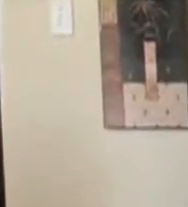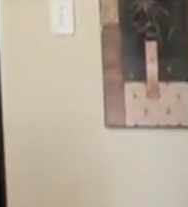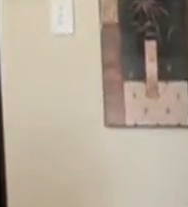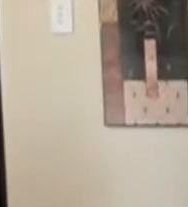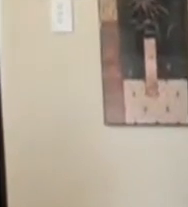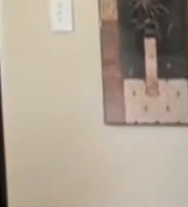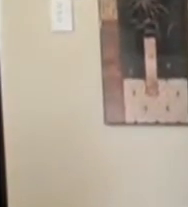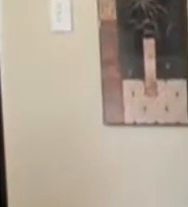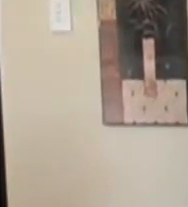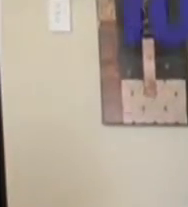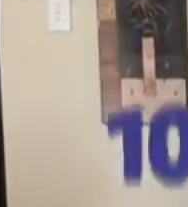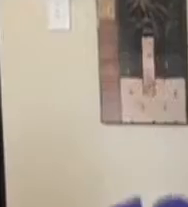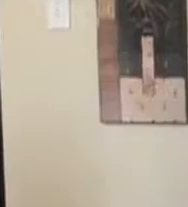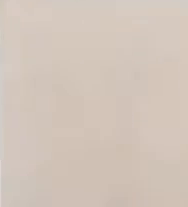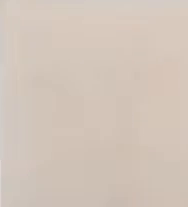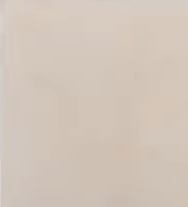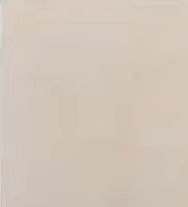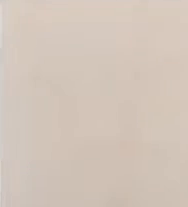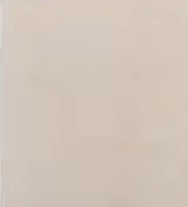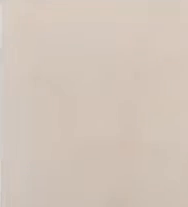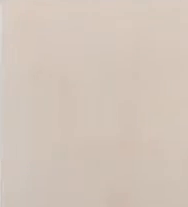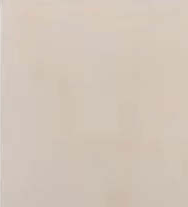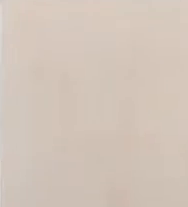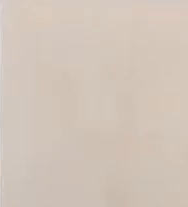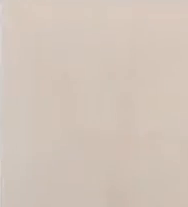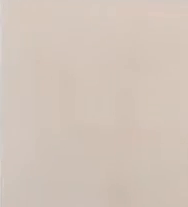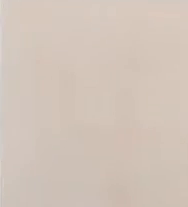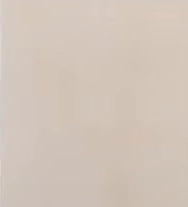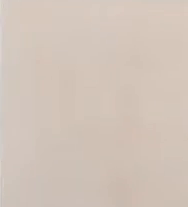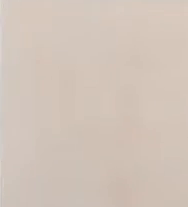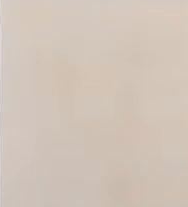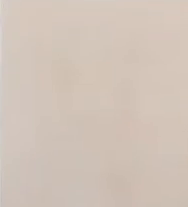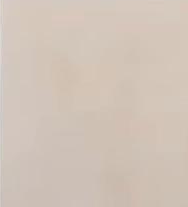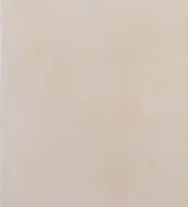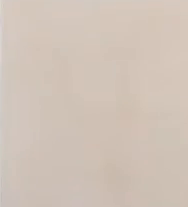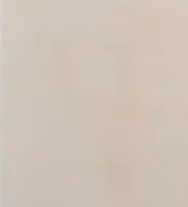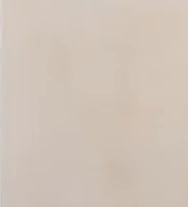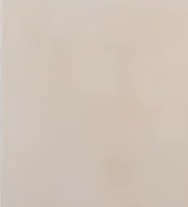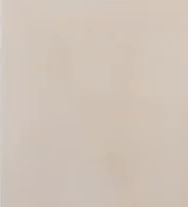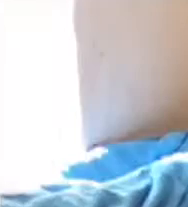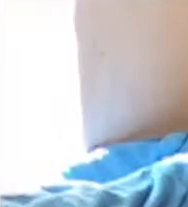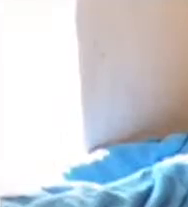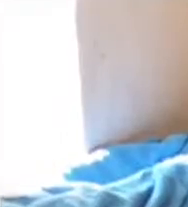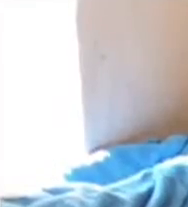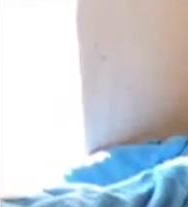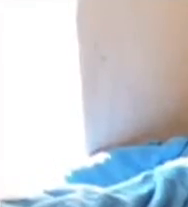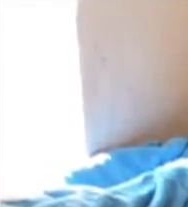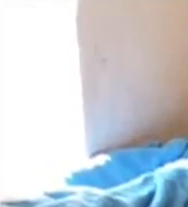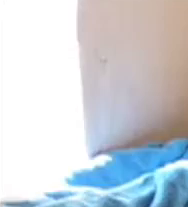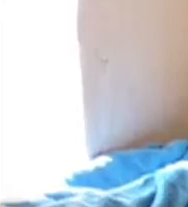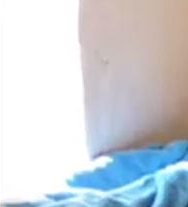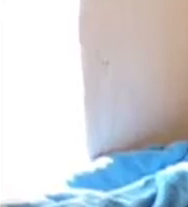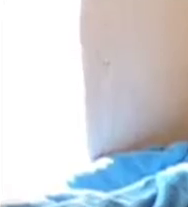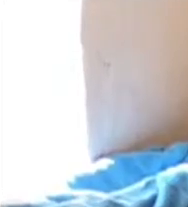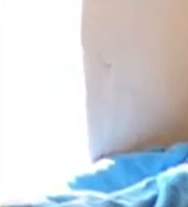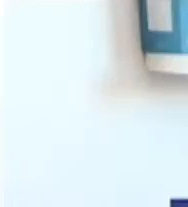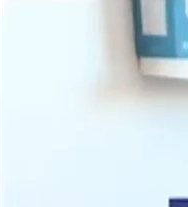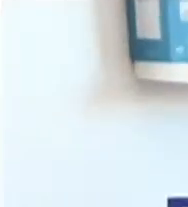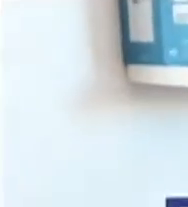supplementary lessons that are 100% Namibian, compliments of NMH's MyZone. Lessons